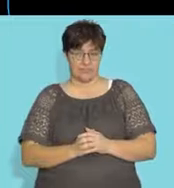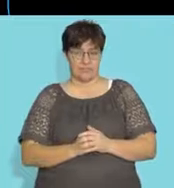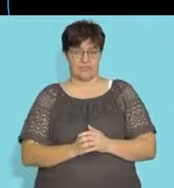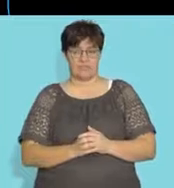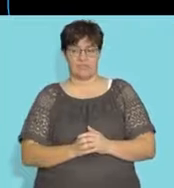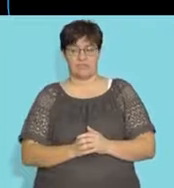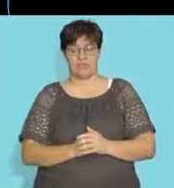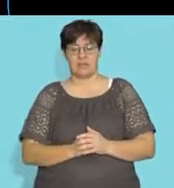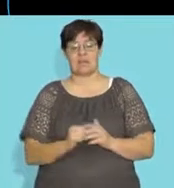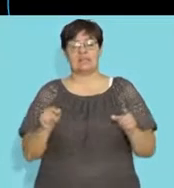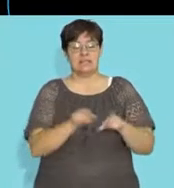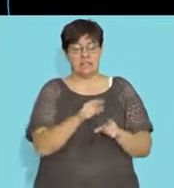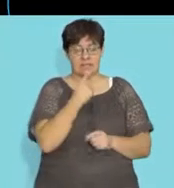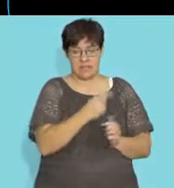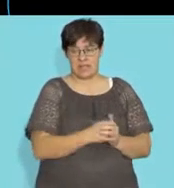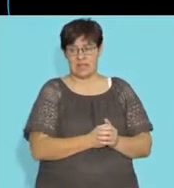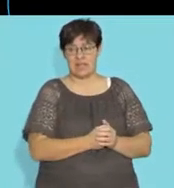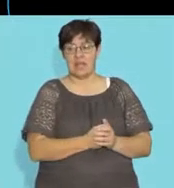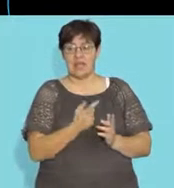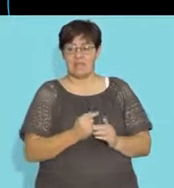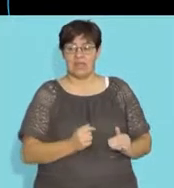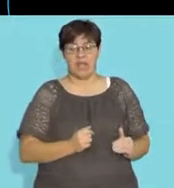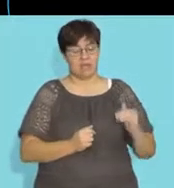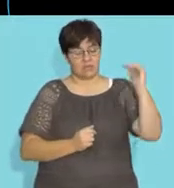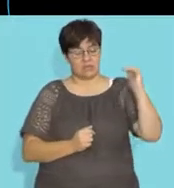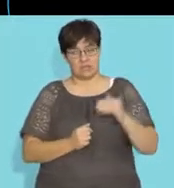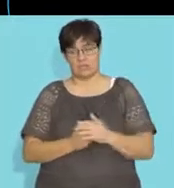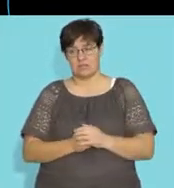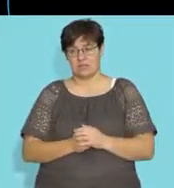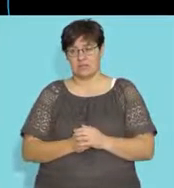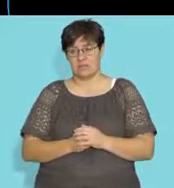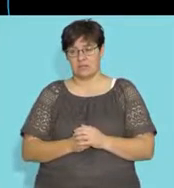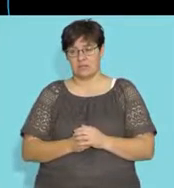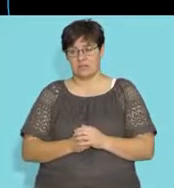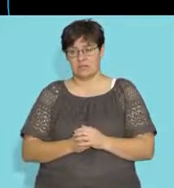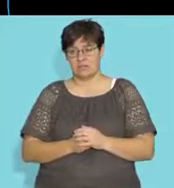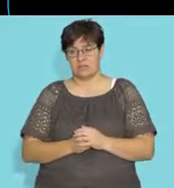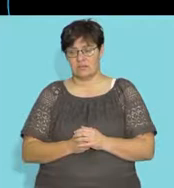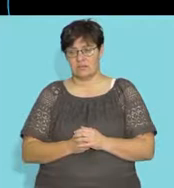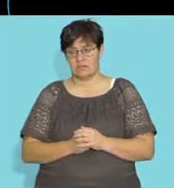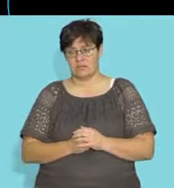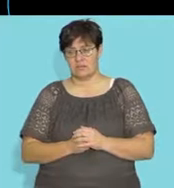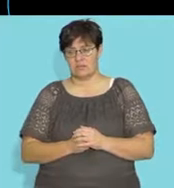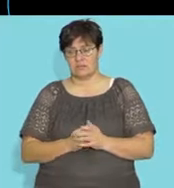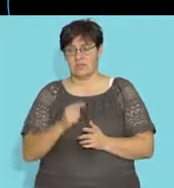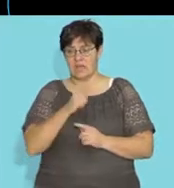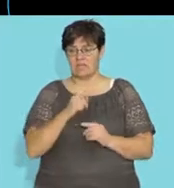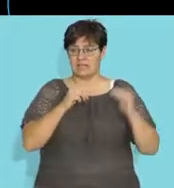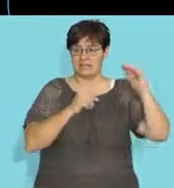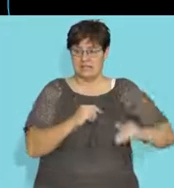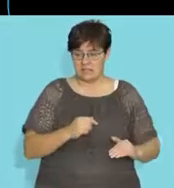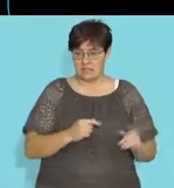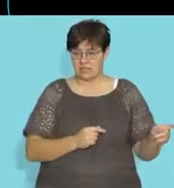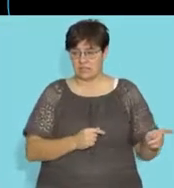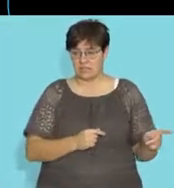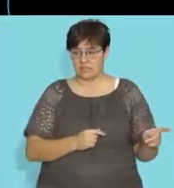decrease. And we also say then, if there's an increase in if there's a decrease in the hydronium